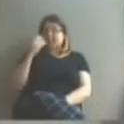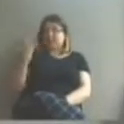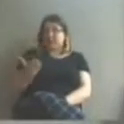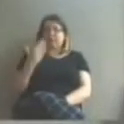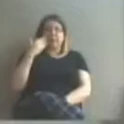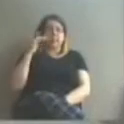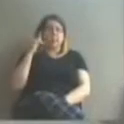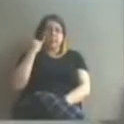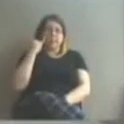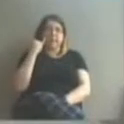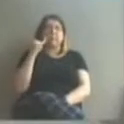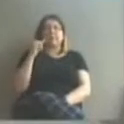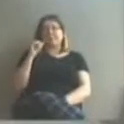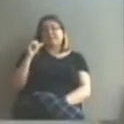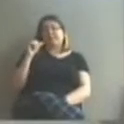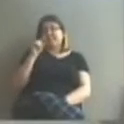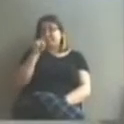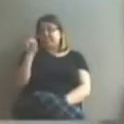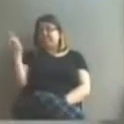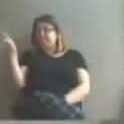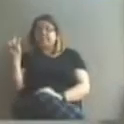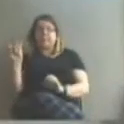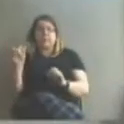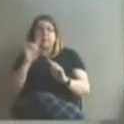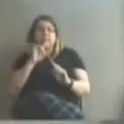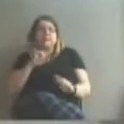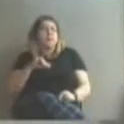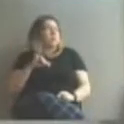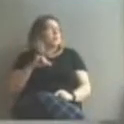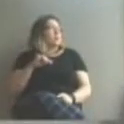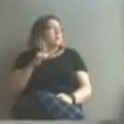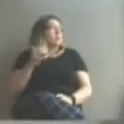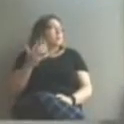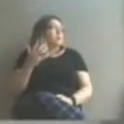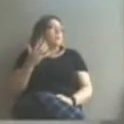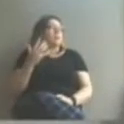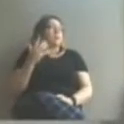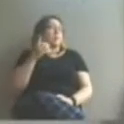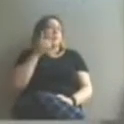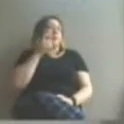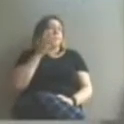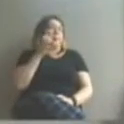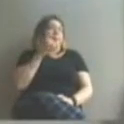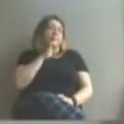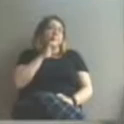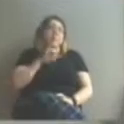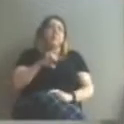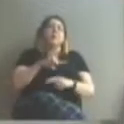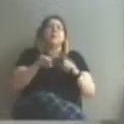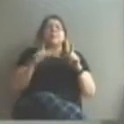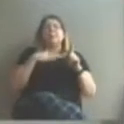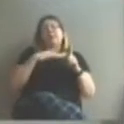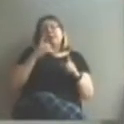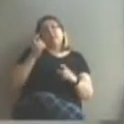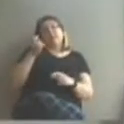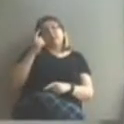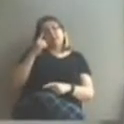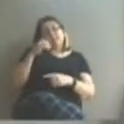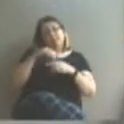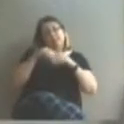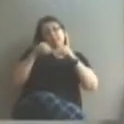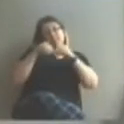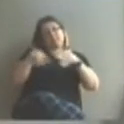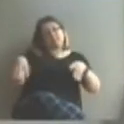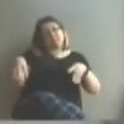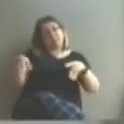is a question that can be asked of anyone up there, or Ms. Breslin would like to answer this question. But my understanding is that within the organizational chart, there